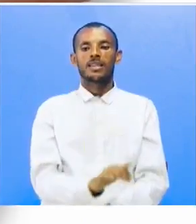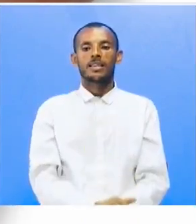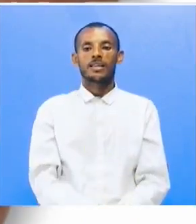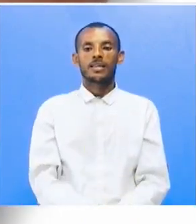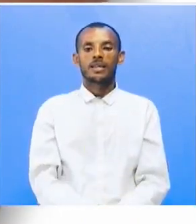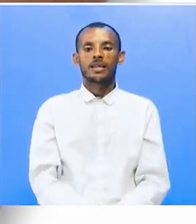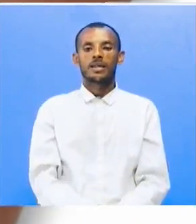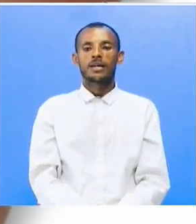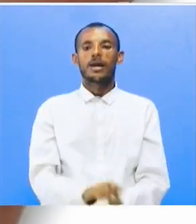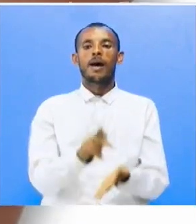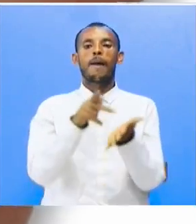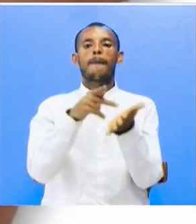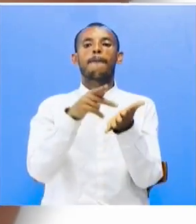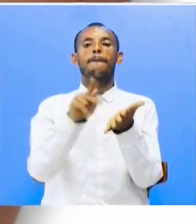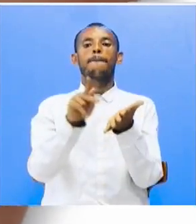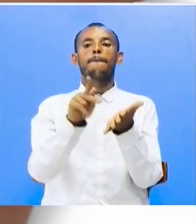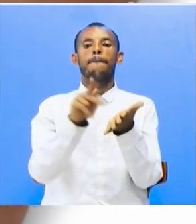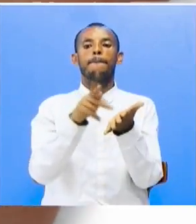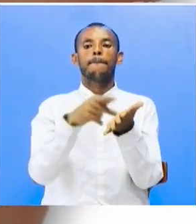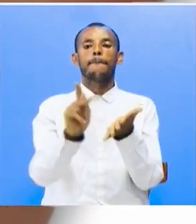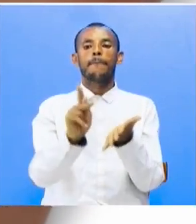that pays